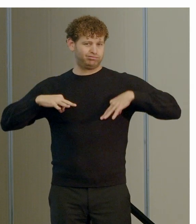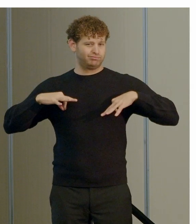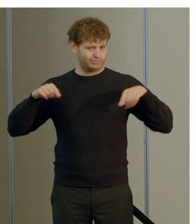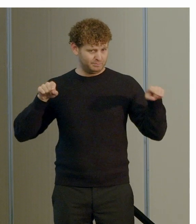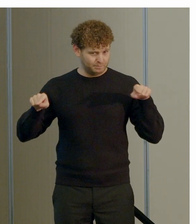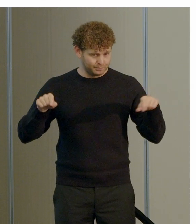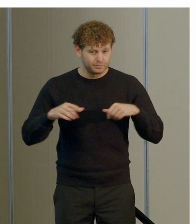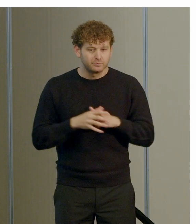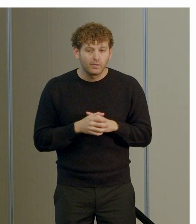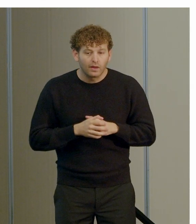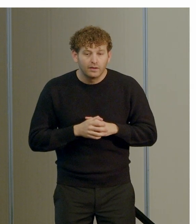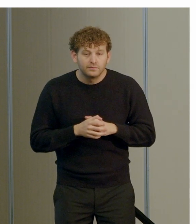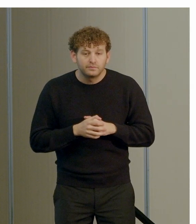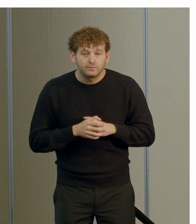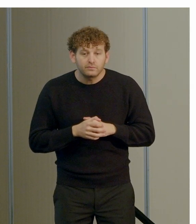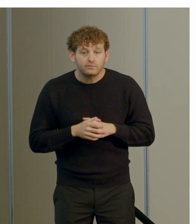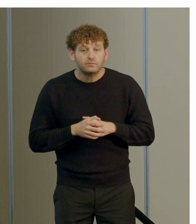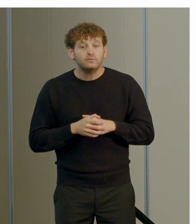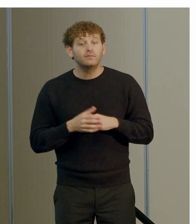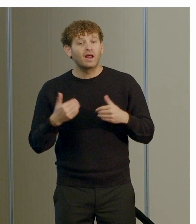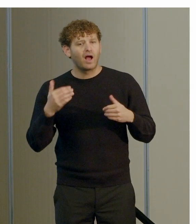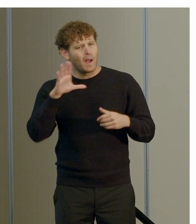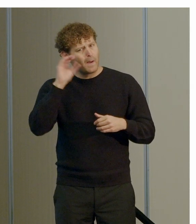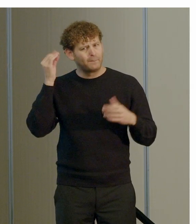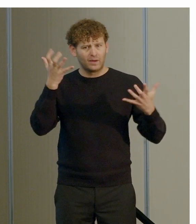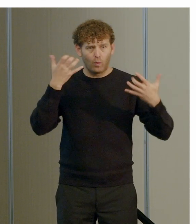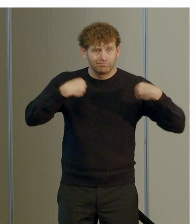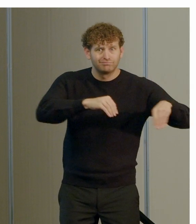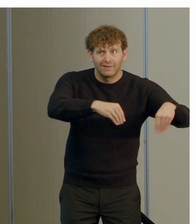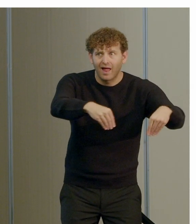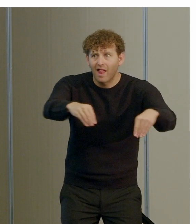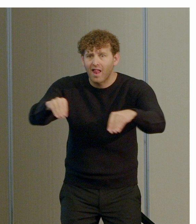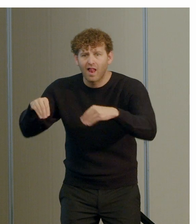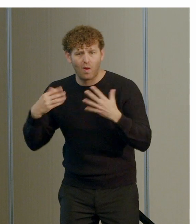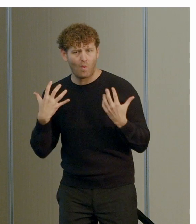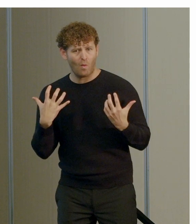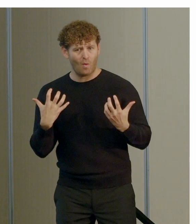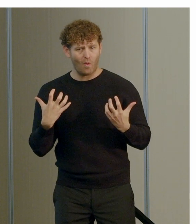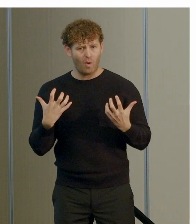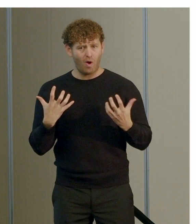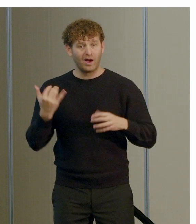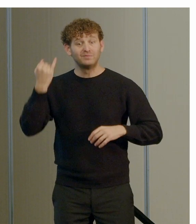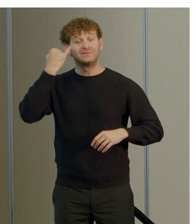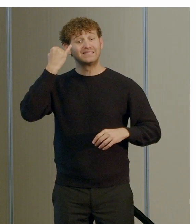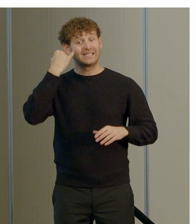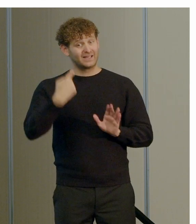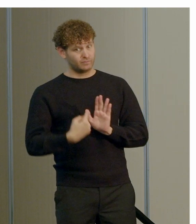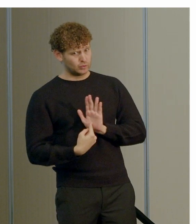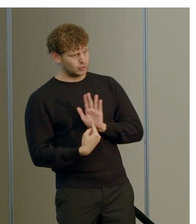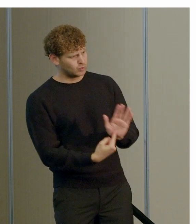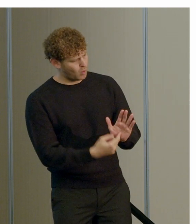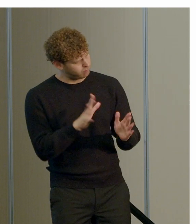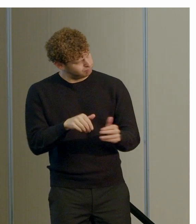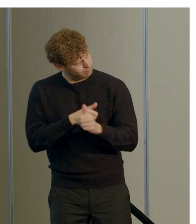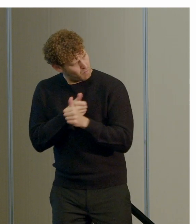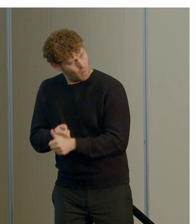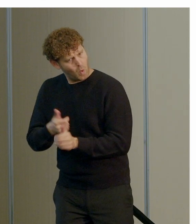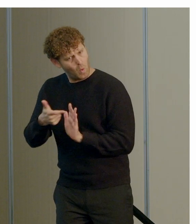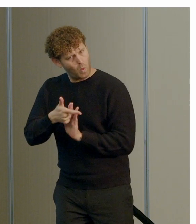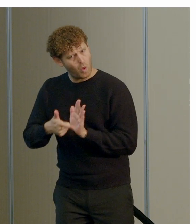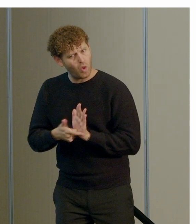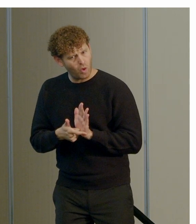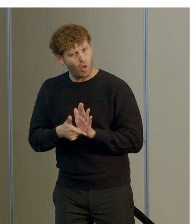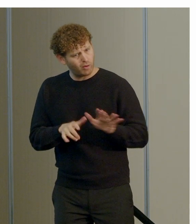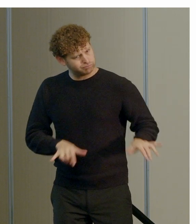I'm not meeting these standards or whatever. Oh, and you're saying it might be actually easy to meet the standard? I don't care, I've got enough market share,